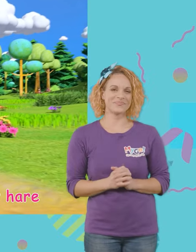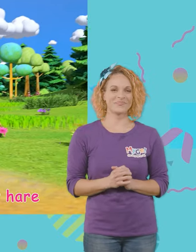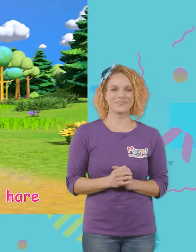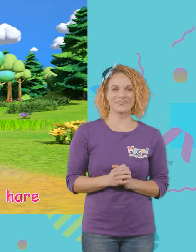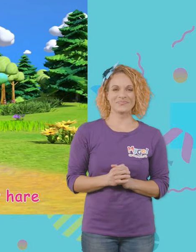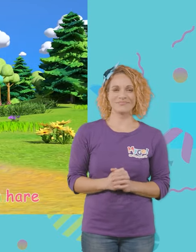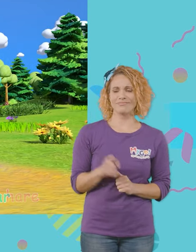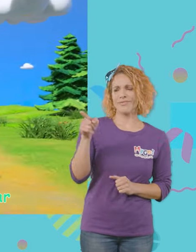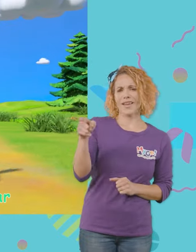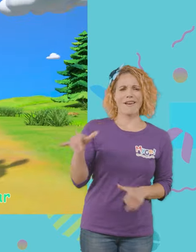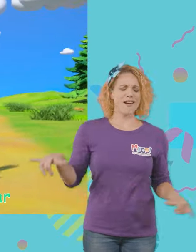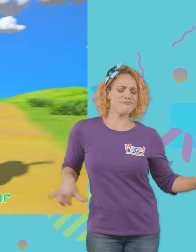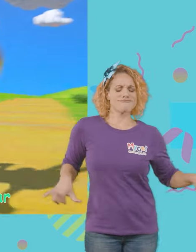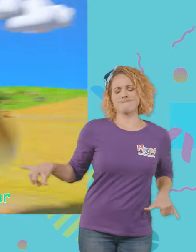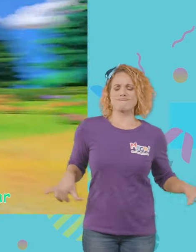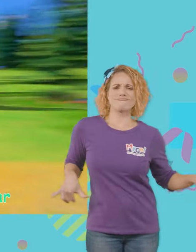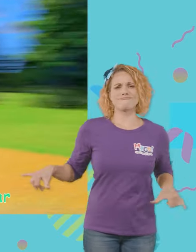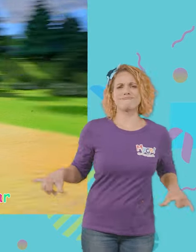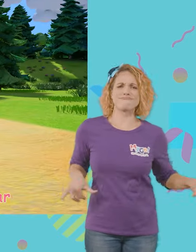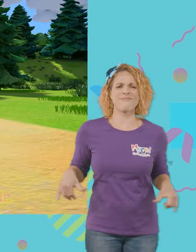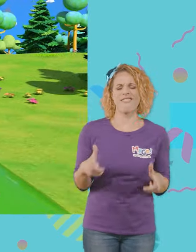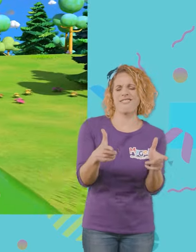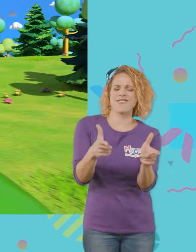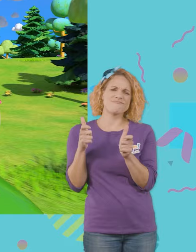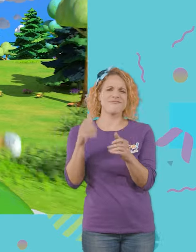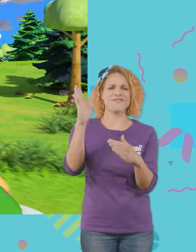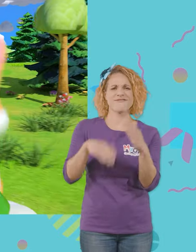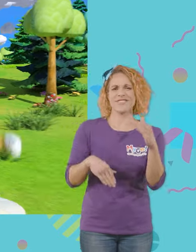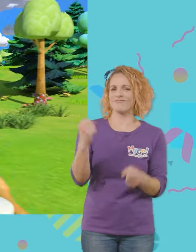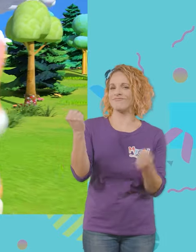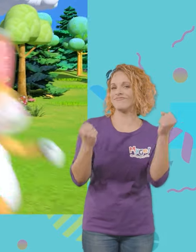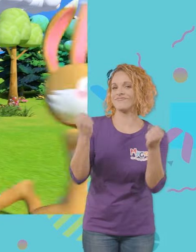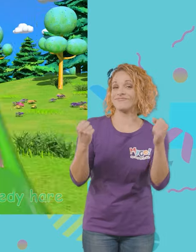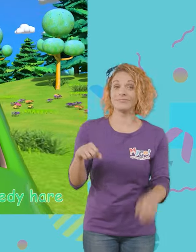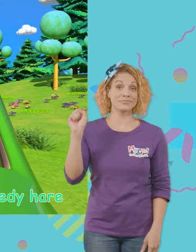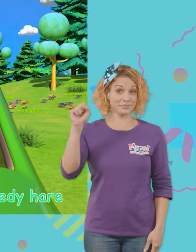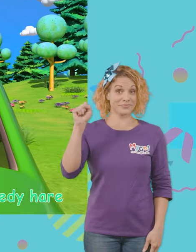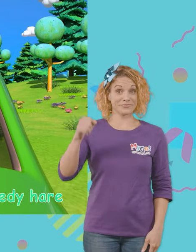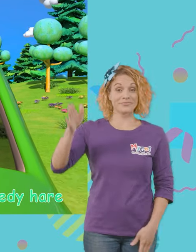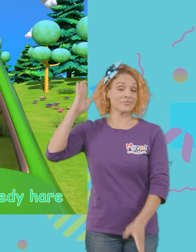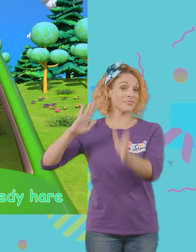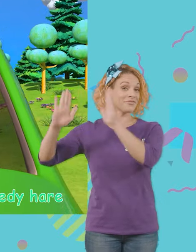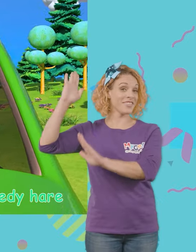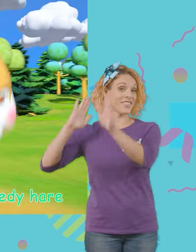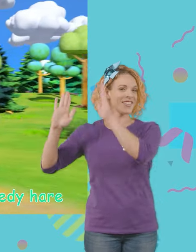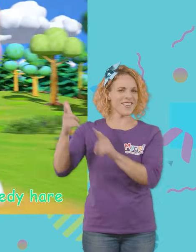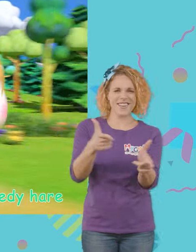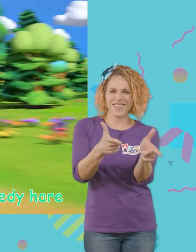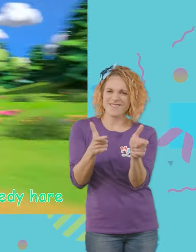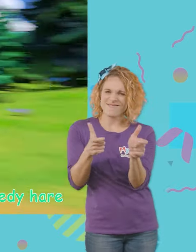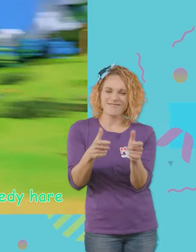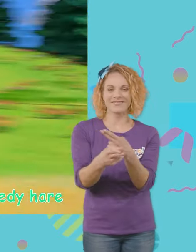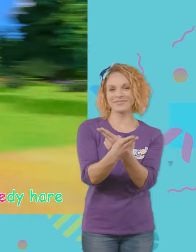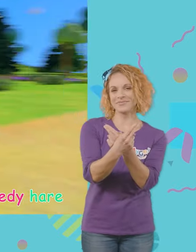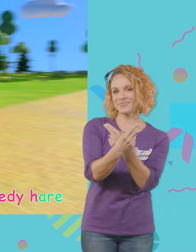hare He would brag from near and far that he was faster than a car Oh yes, one time there was